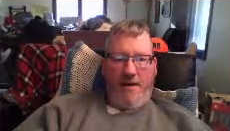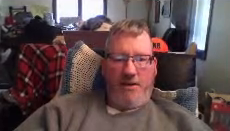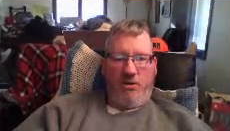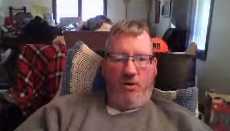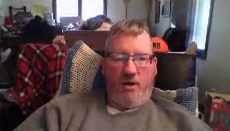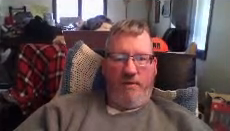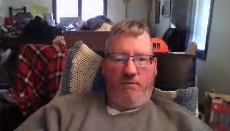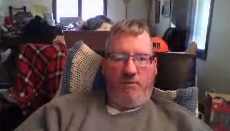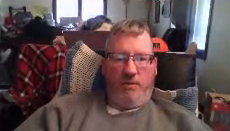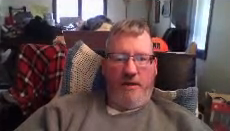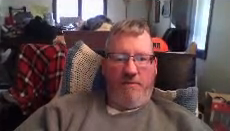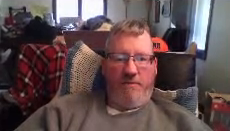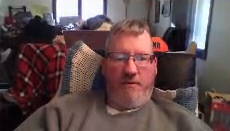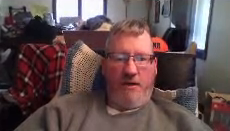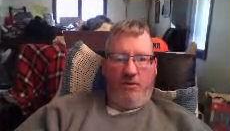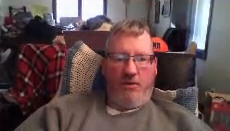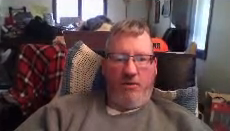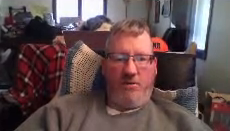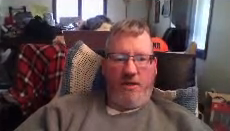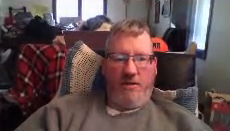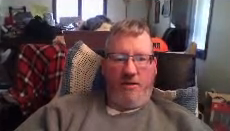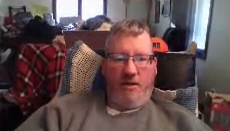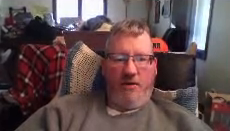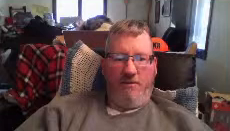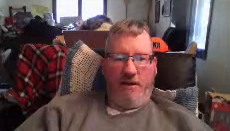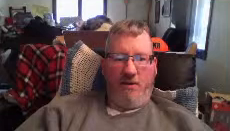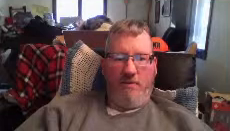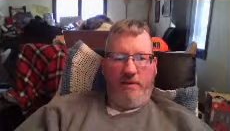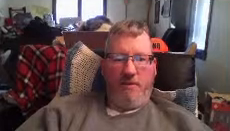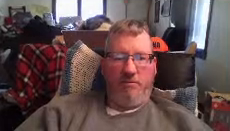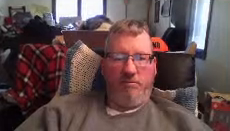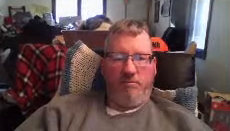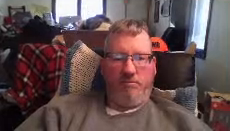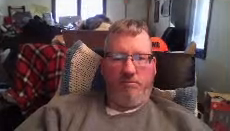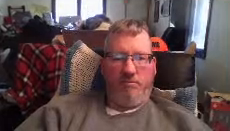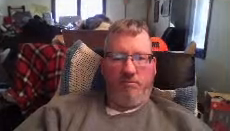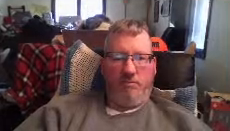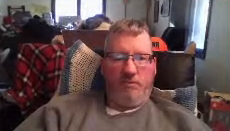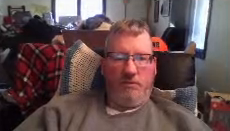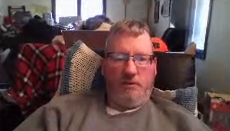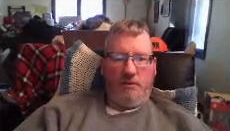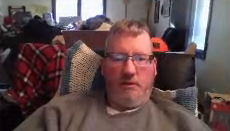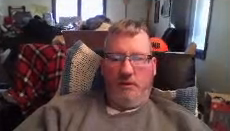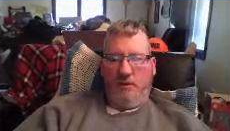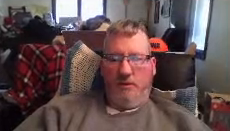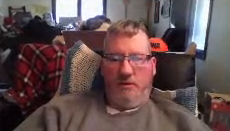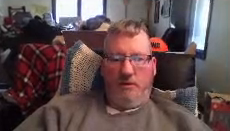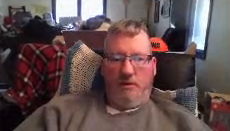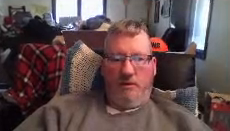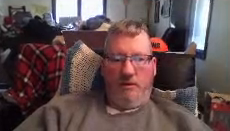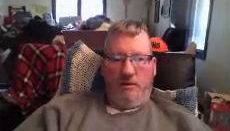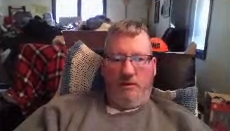Also, the mask requirement will end for outdoor settings under 500 people.